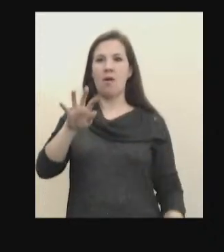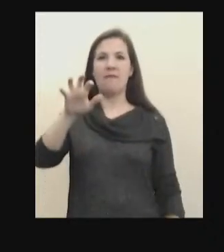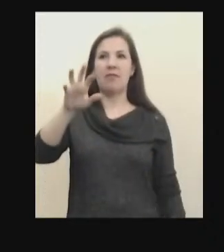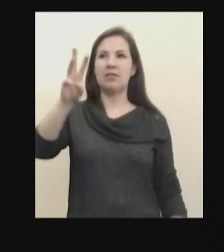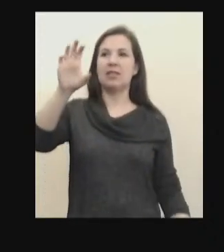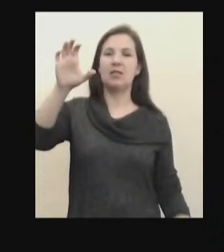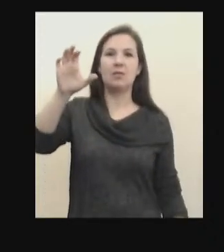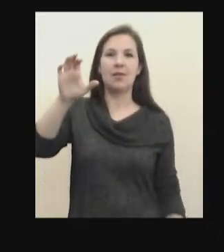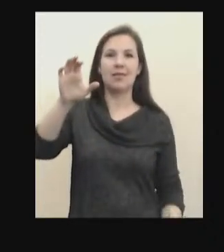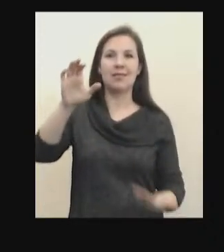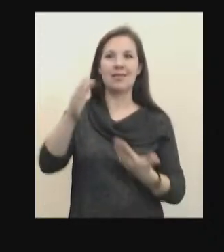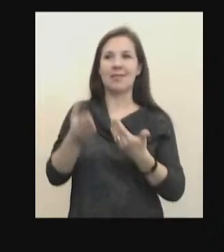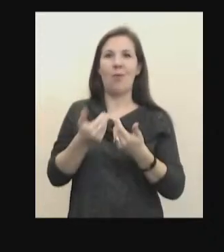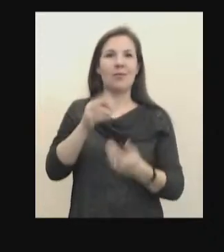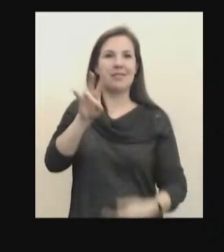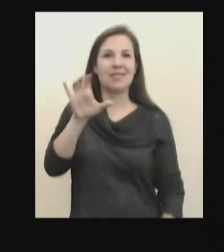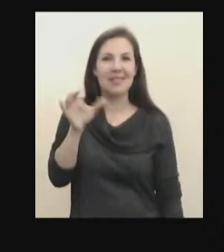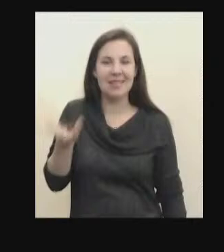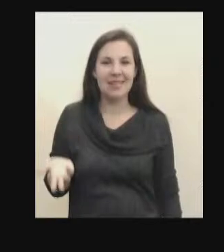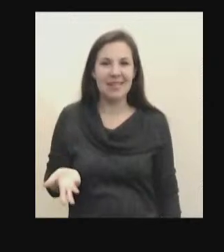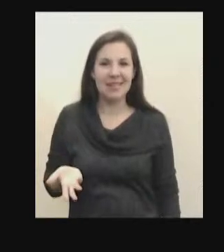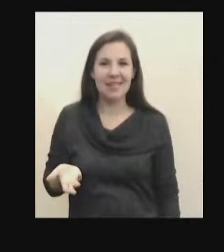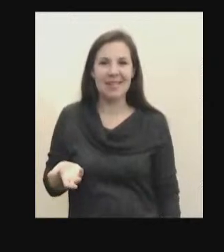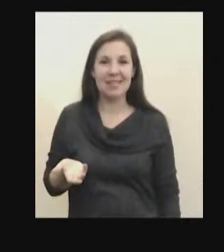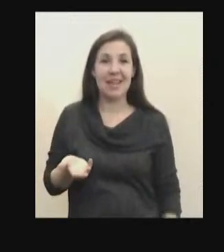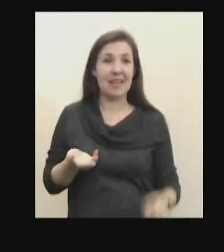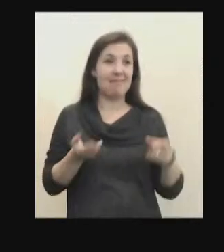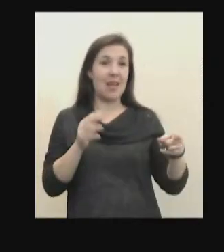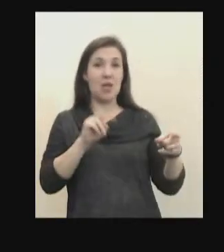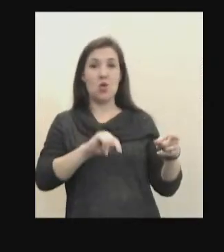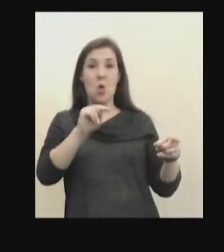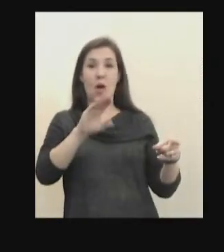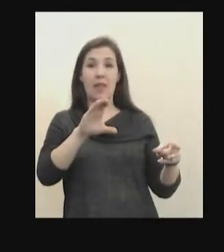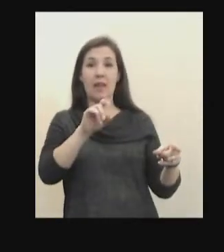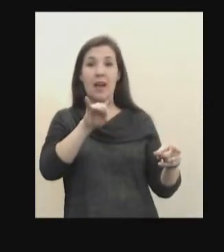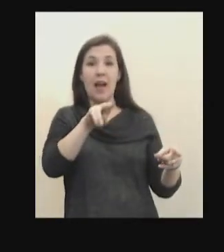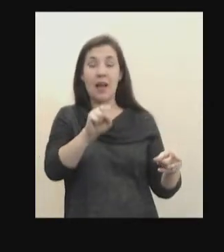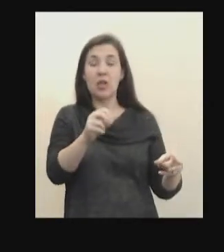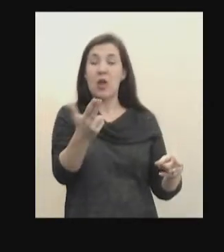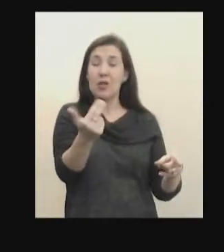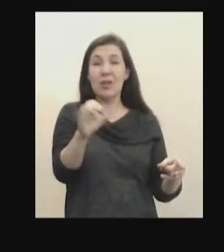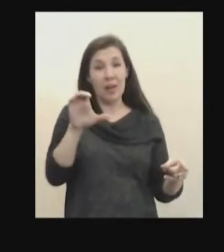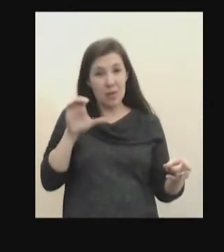nearly 700. In North Collins, 1,300.